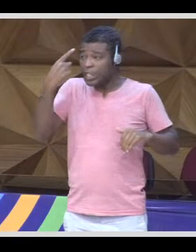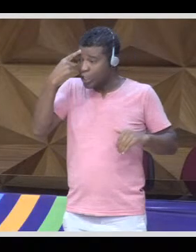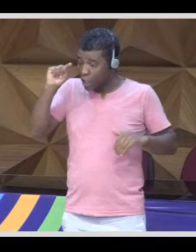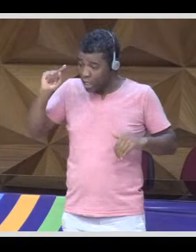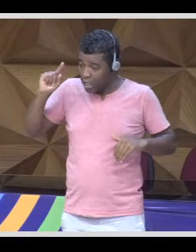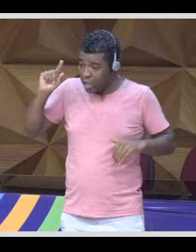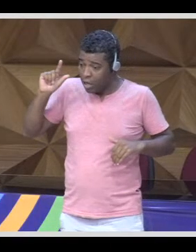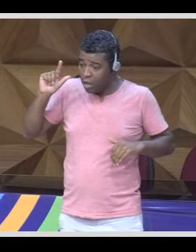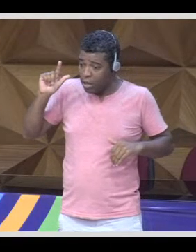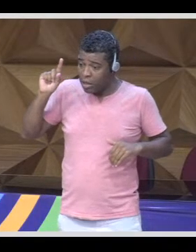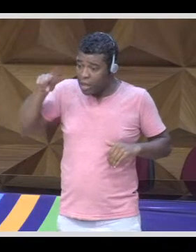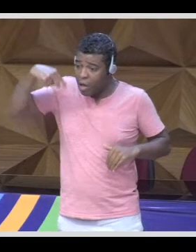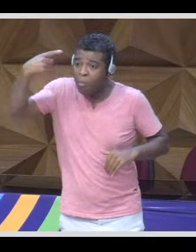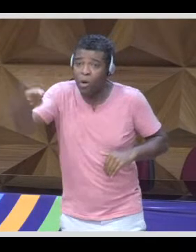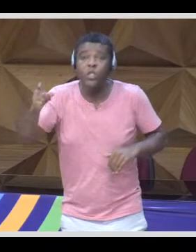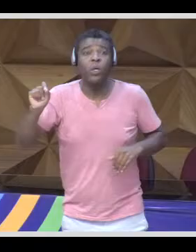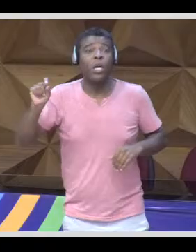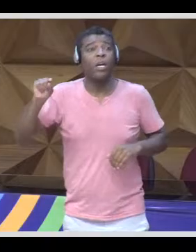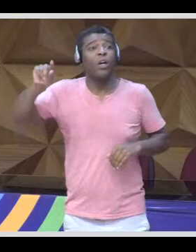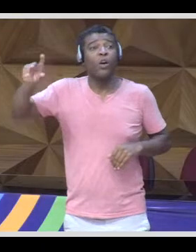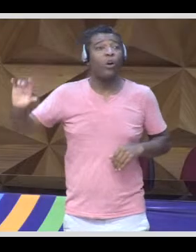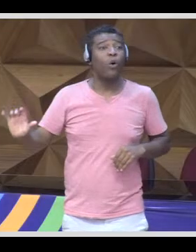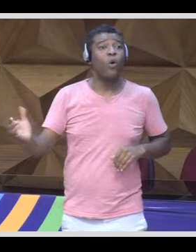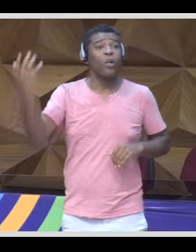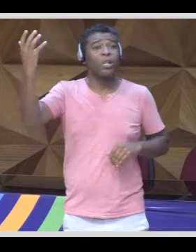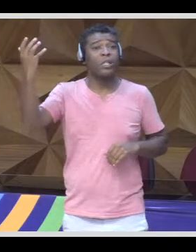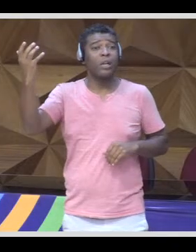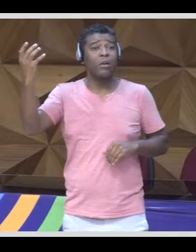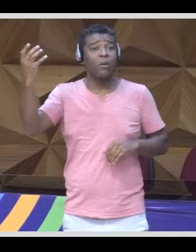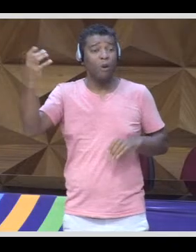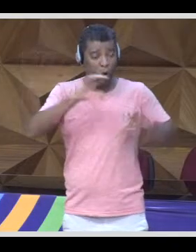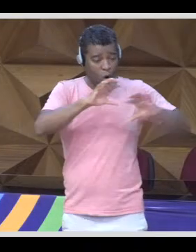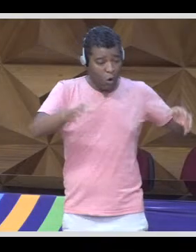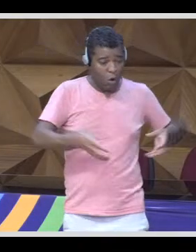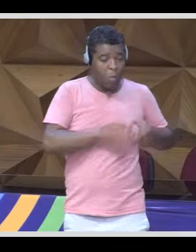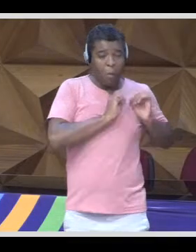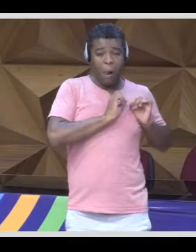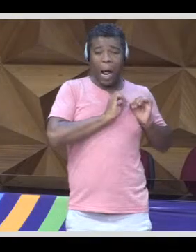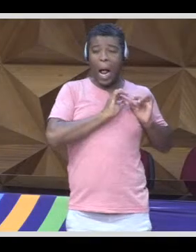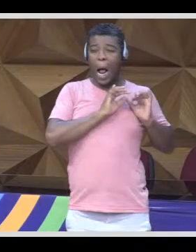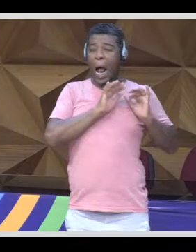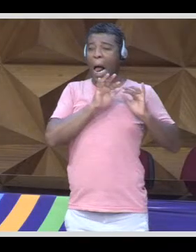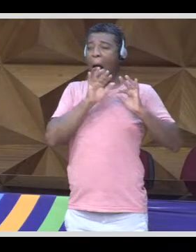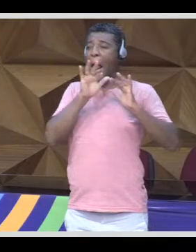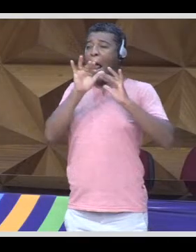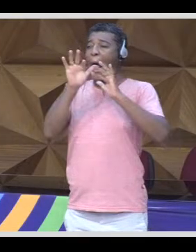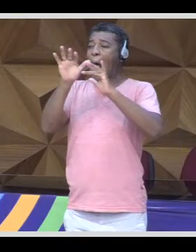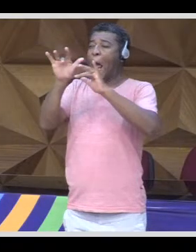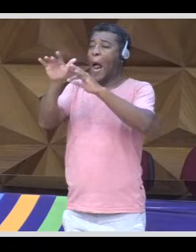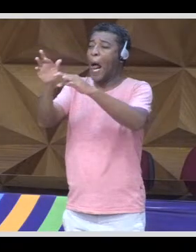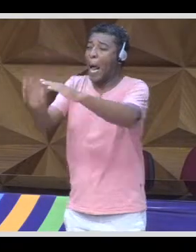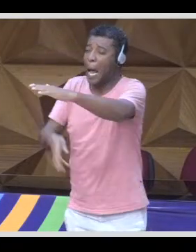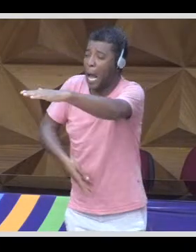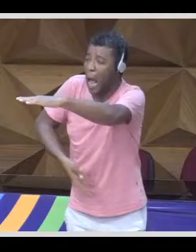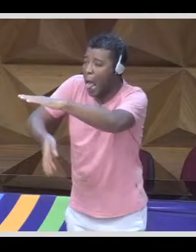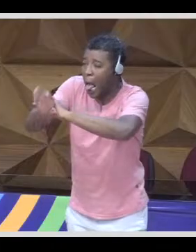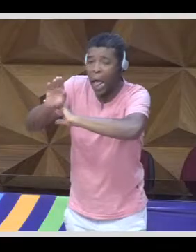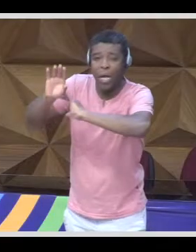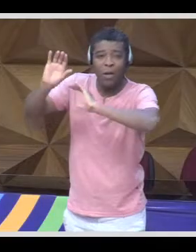a massive amount of people invaded Brasilia and destroyed the buildings of the 3